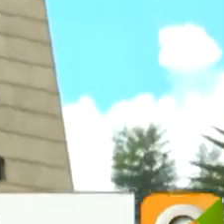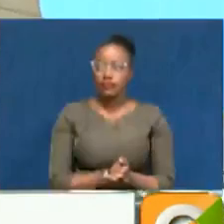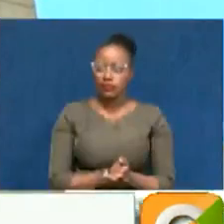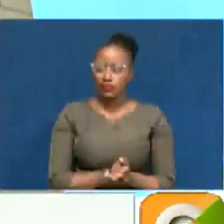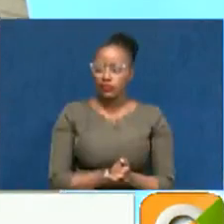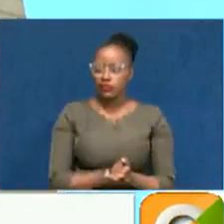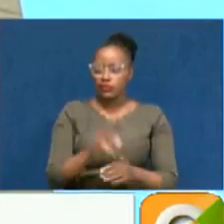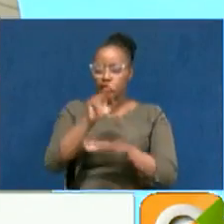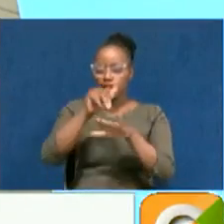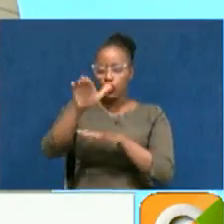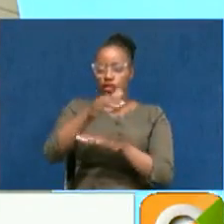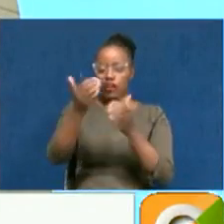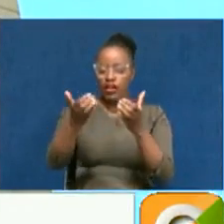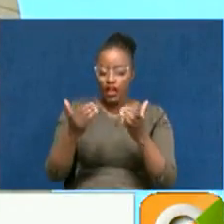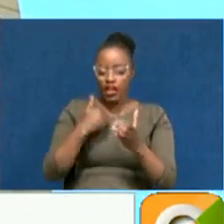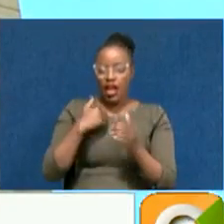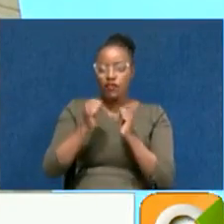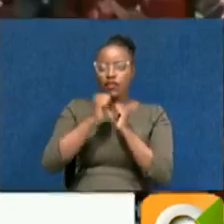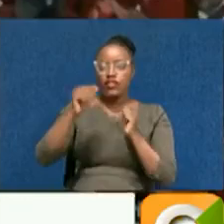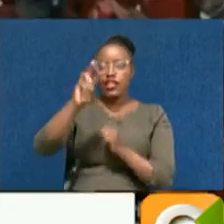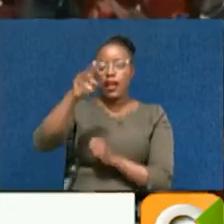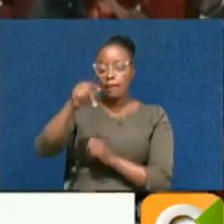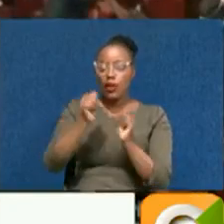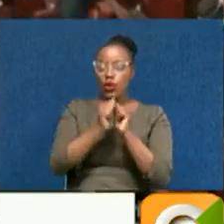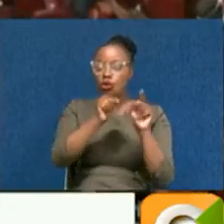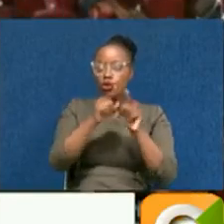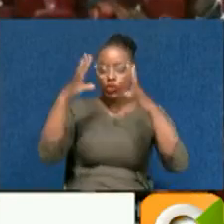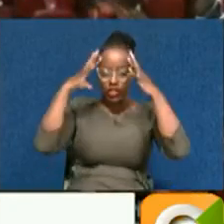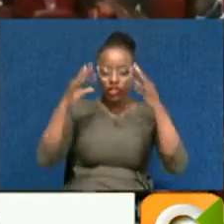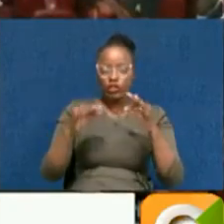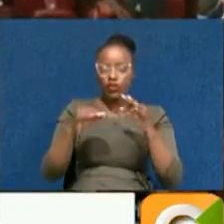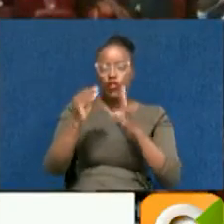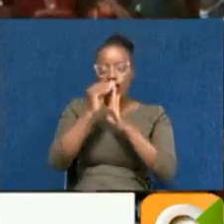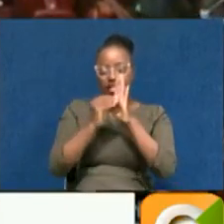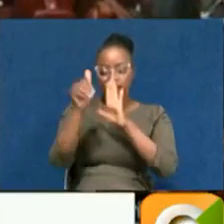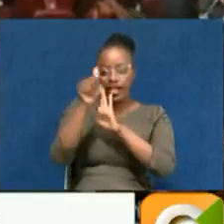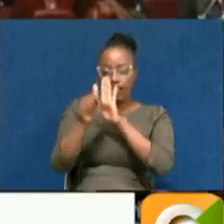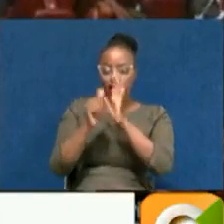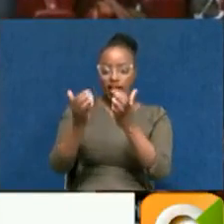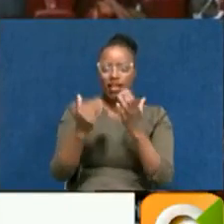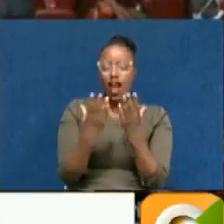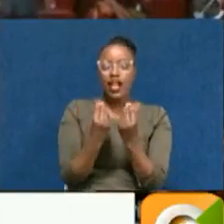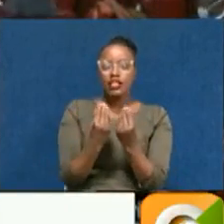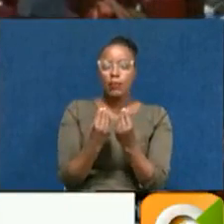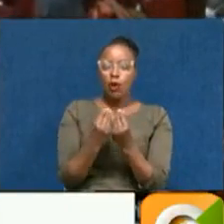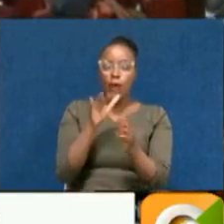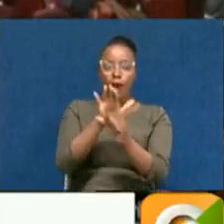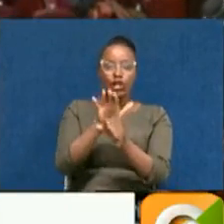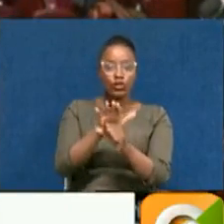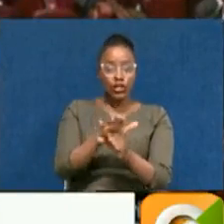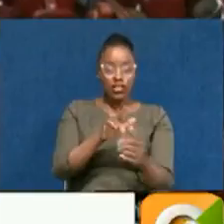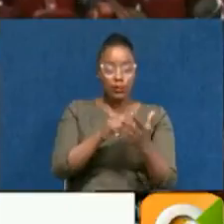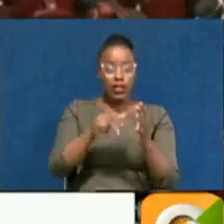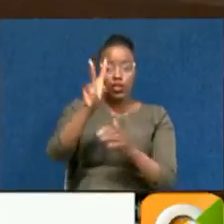The National Assembly requires a quorum of 50 MPs, with decisions on the listed agenda requiring a simple majority,